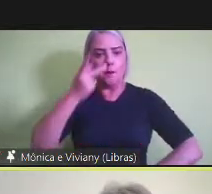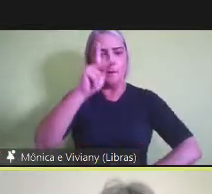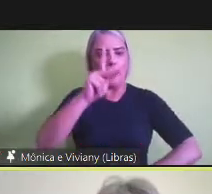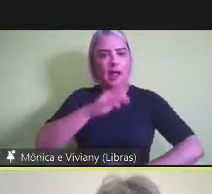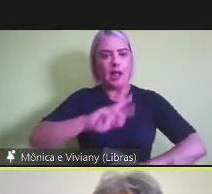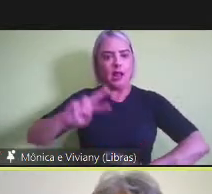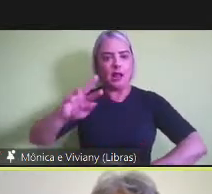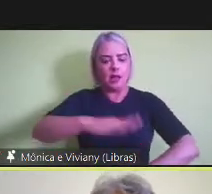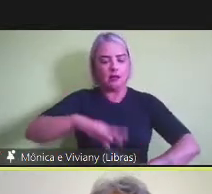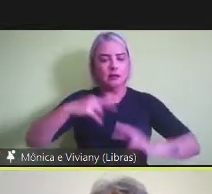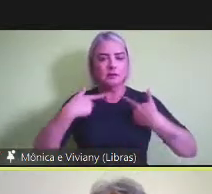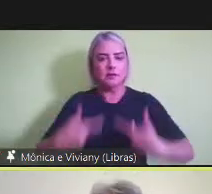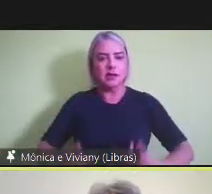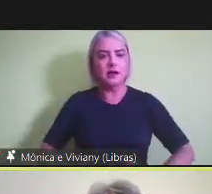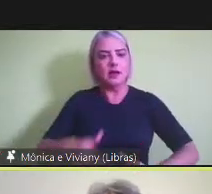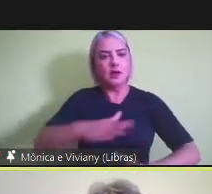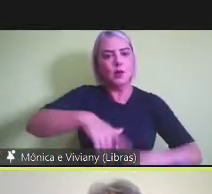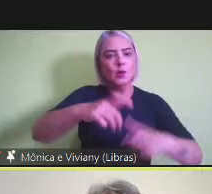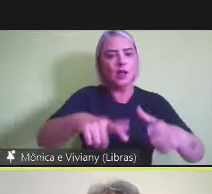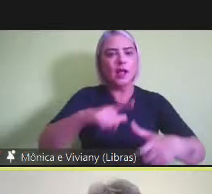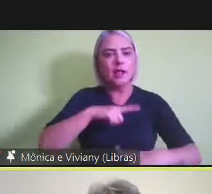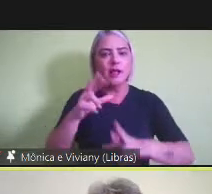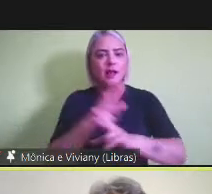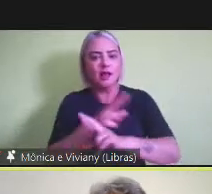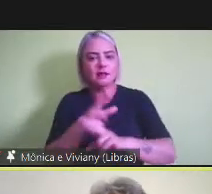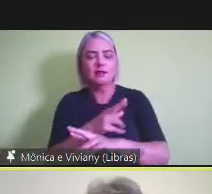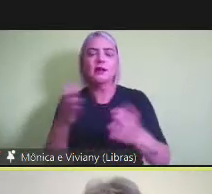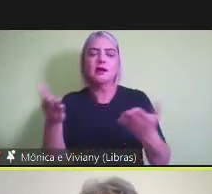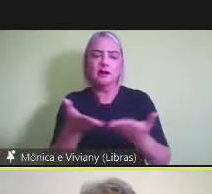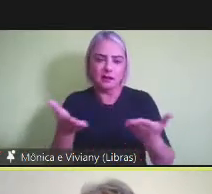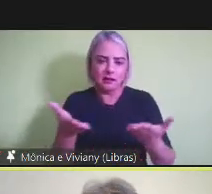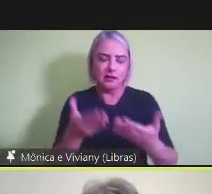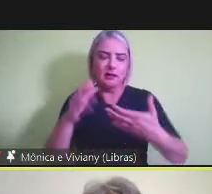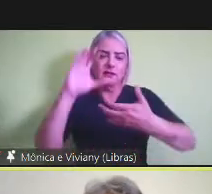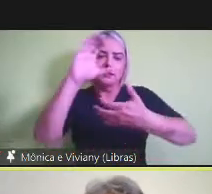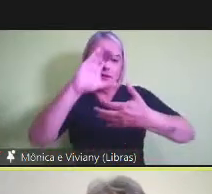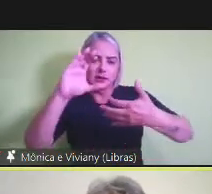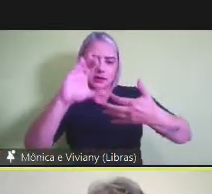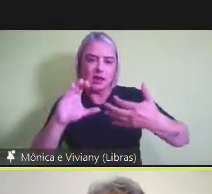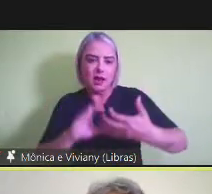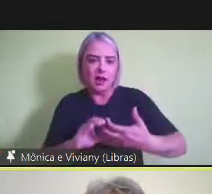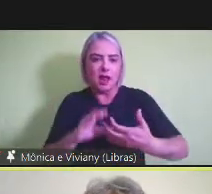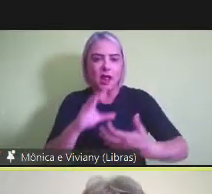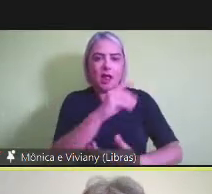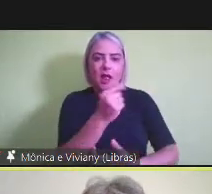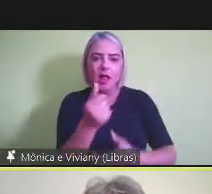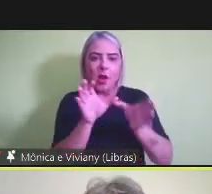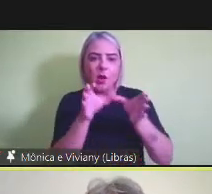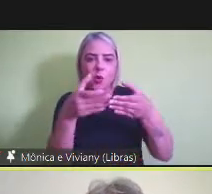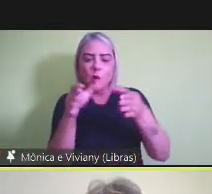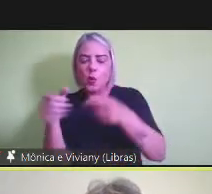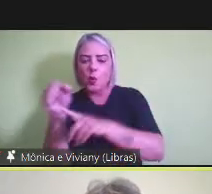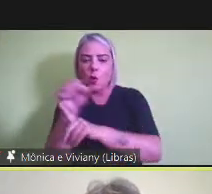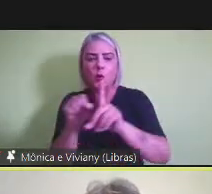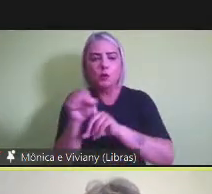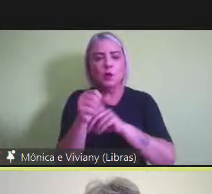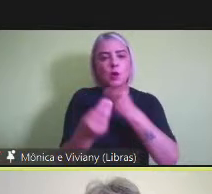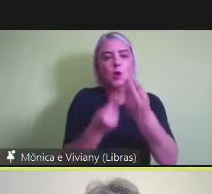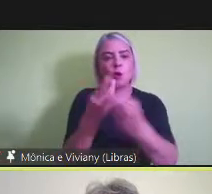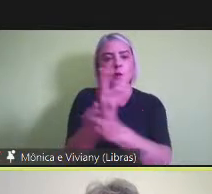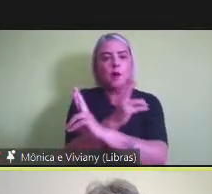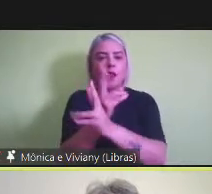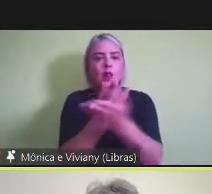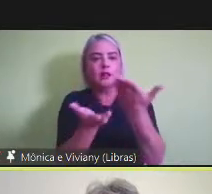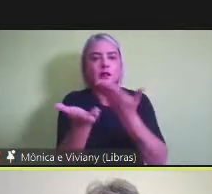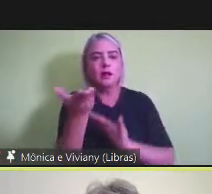amplified from the physical aspect to a human space. And that's what we're talking about, the social classes and the type